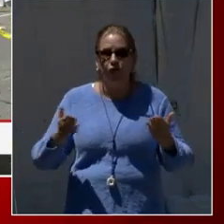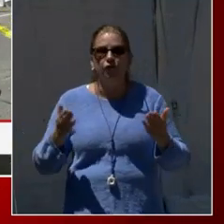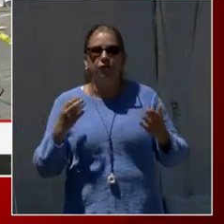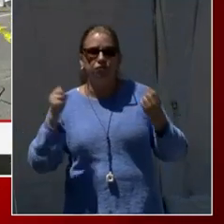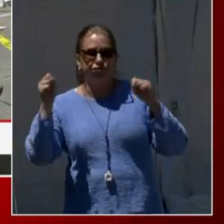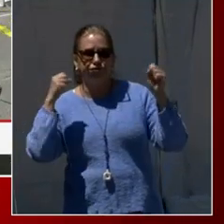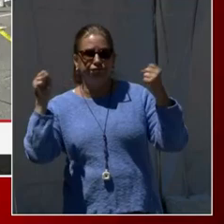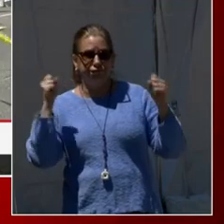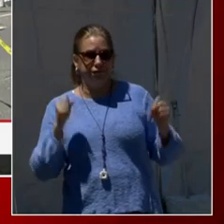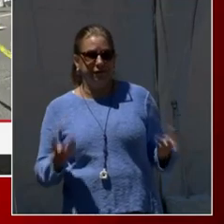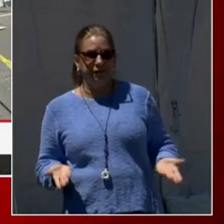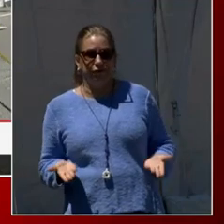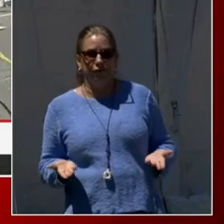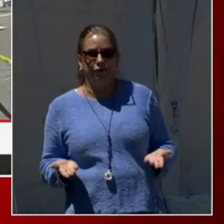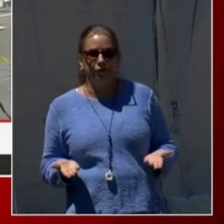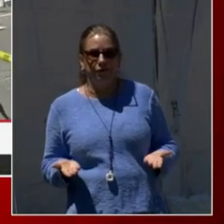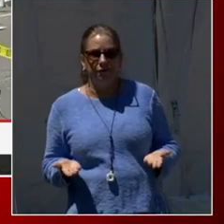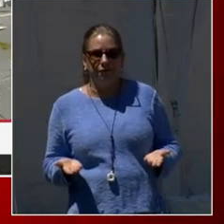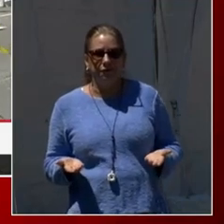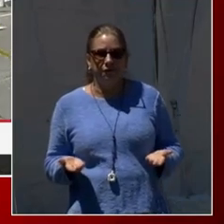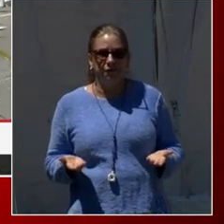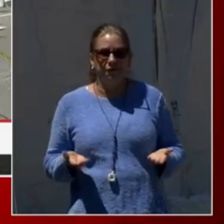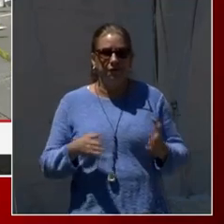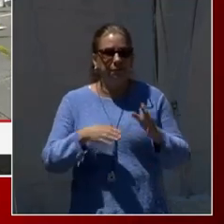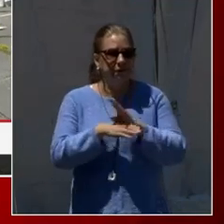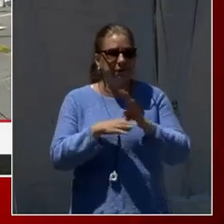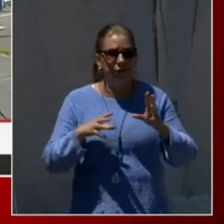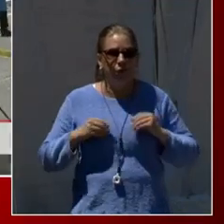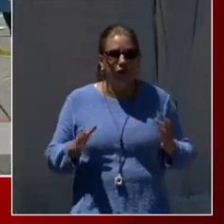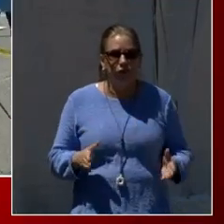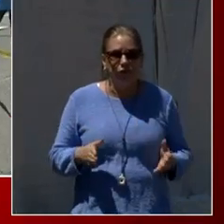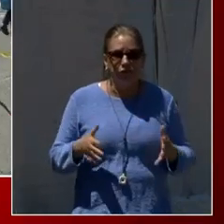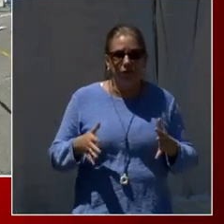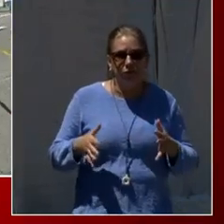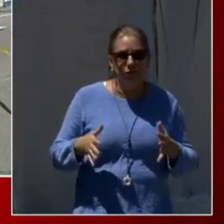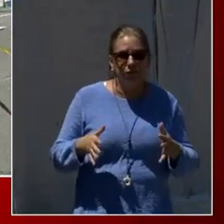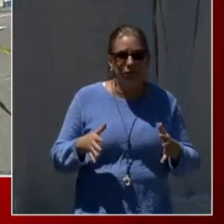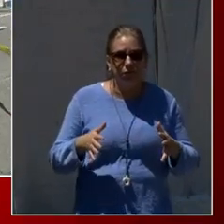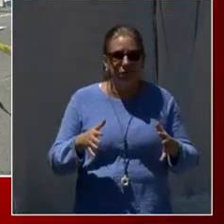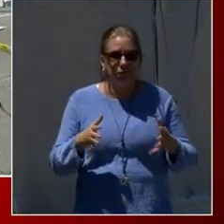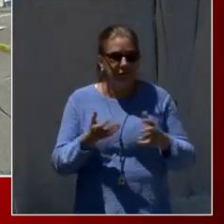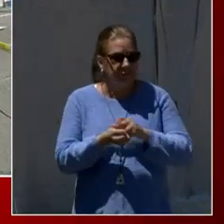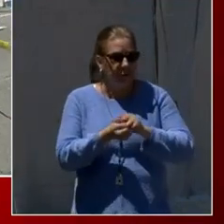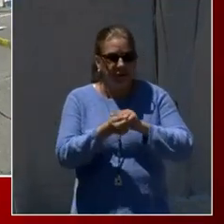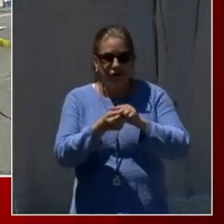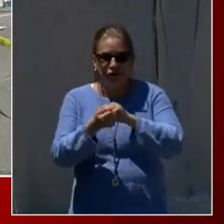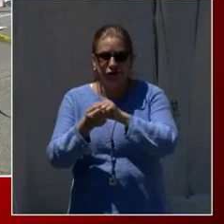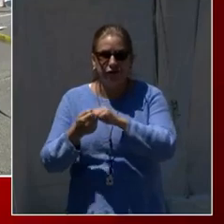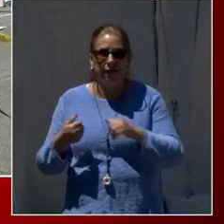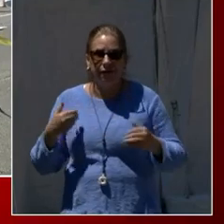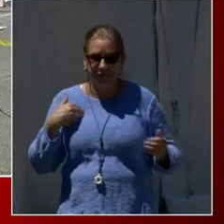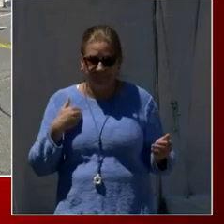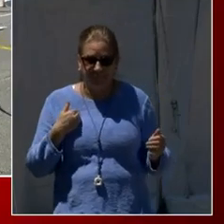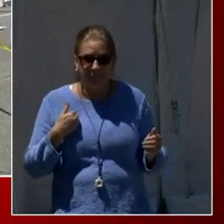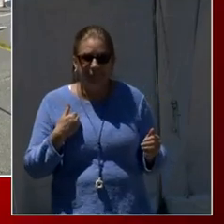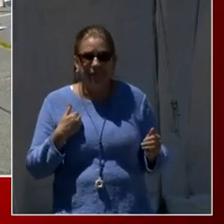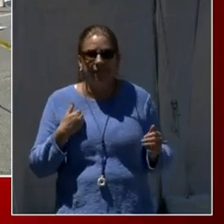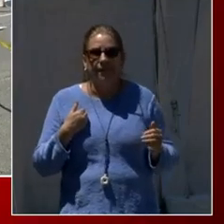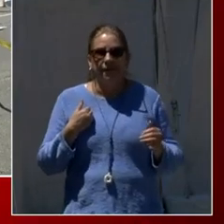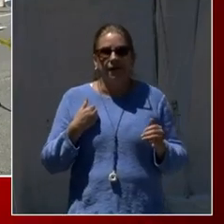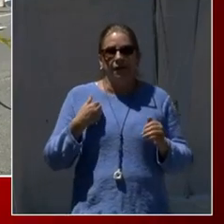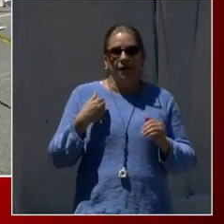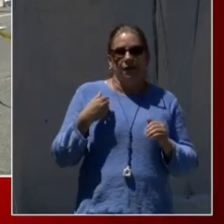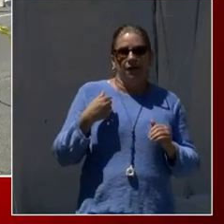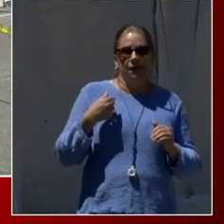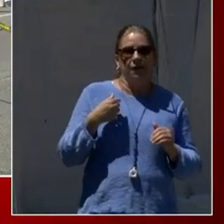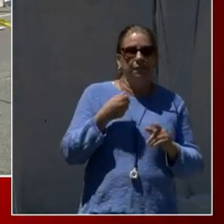Business owners that were the victims of those crimes can tell you the impact of that on their lives and their